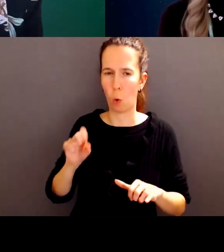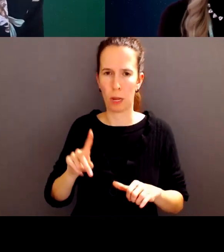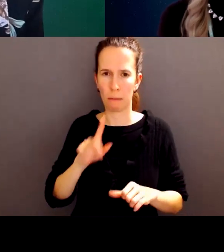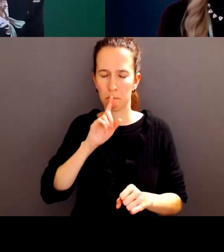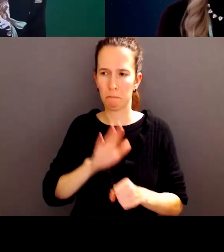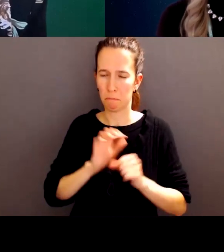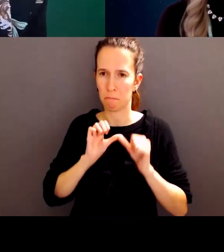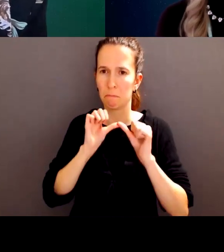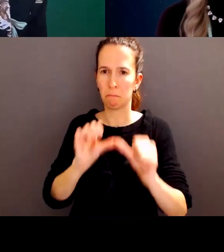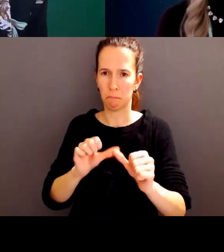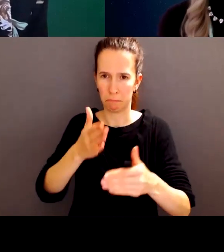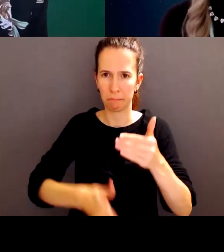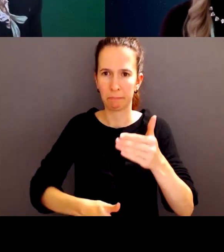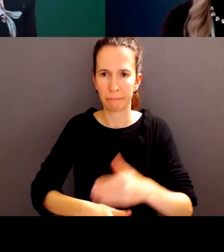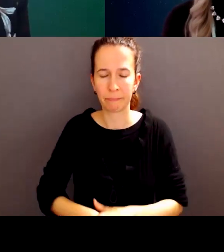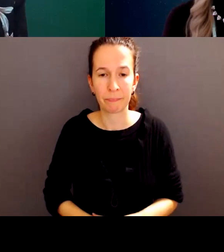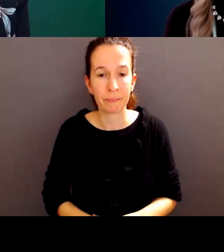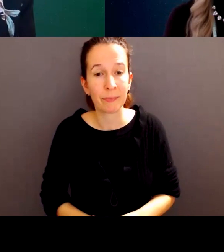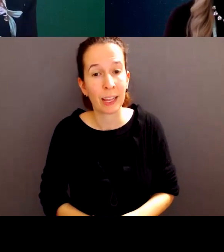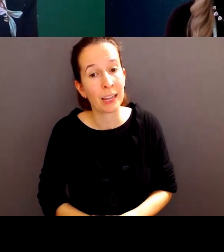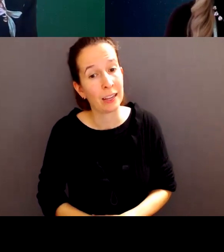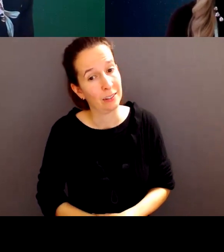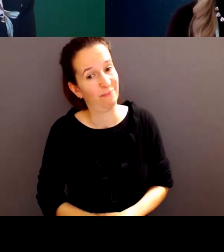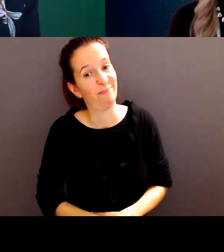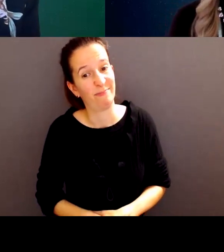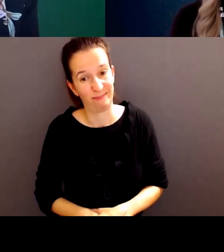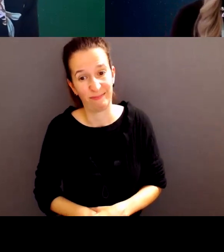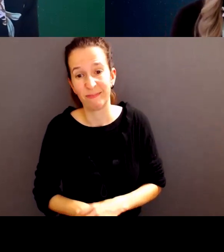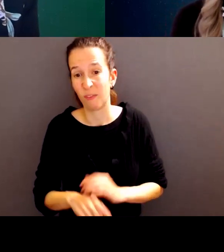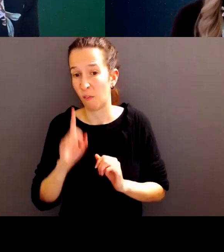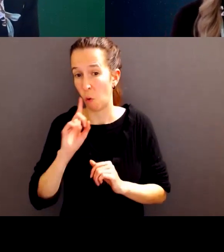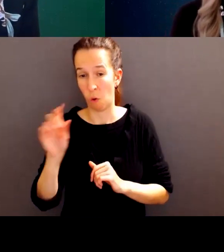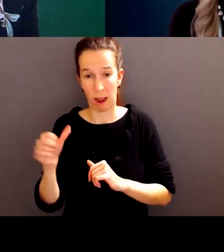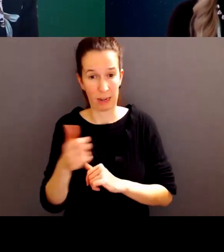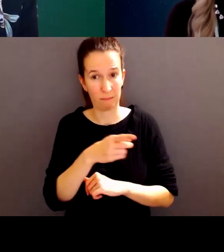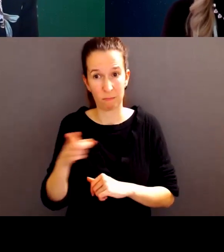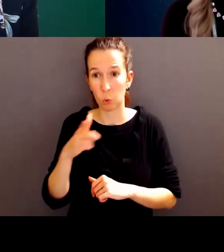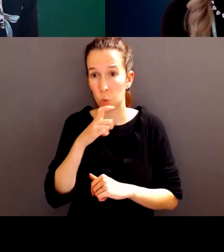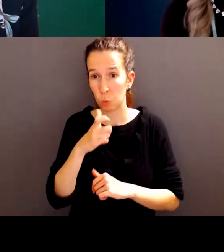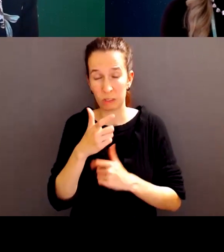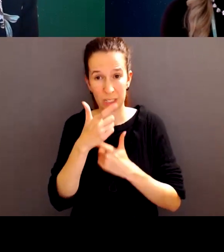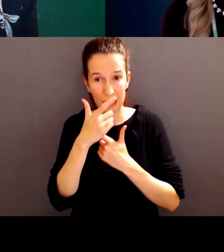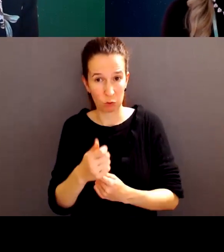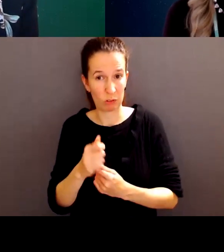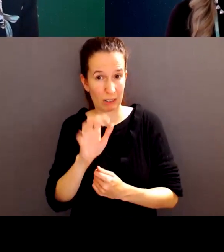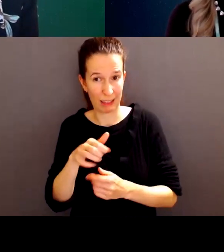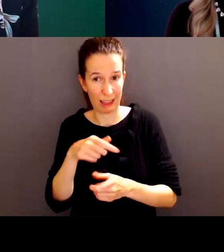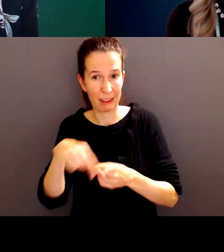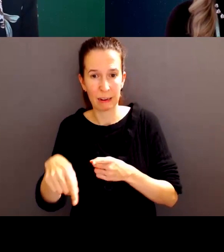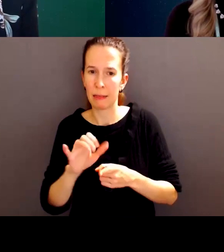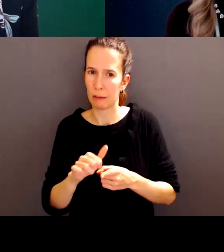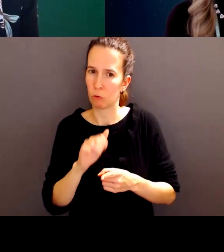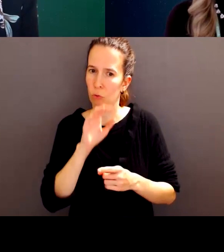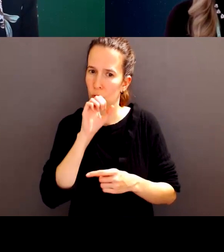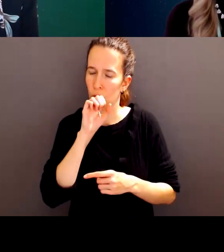to the project. Oh, great learning for anyone interested in that. Thank you. I really appreciate that answer. It was a